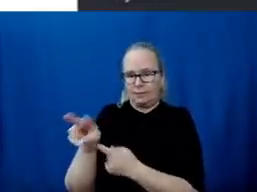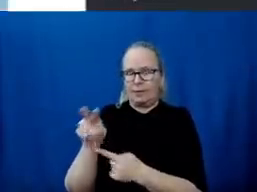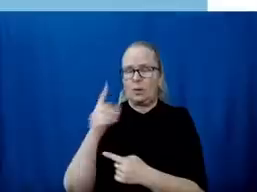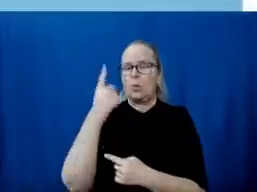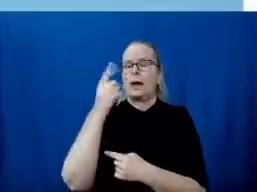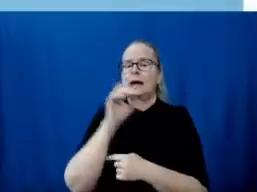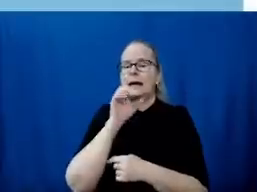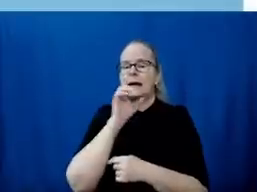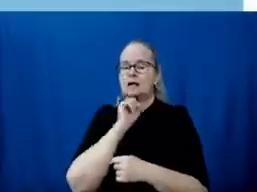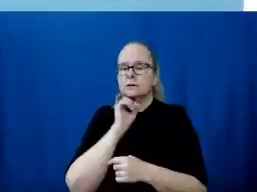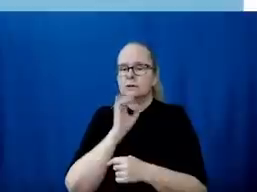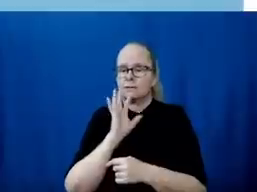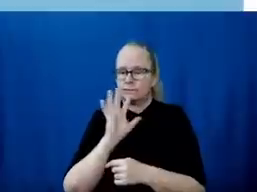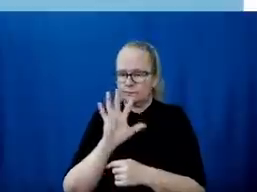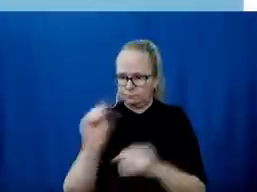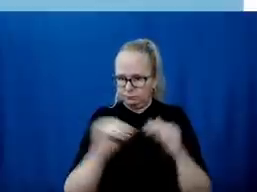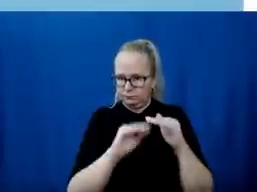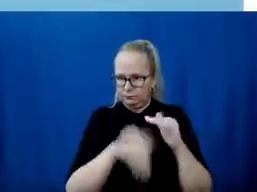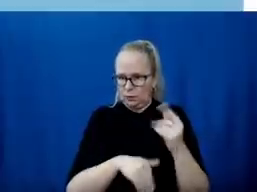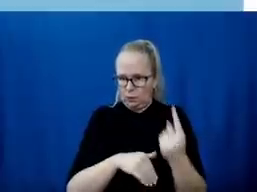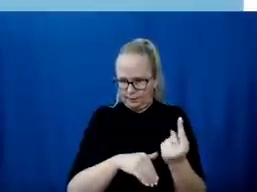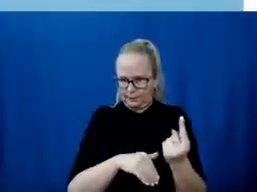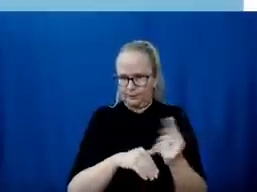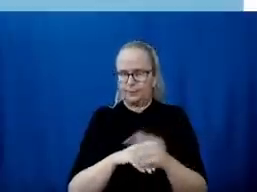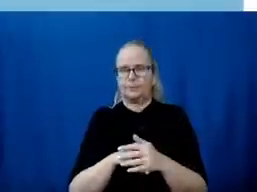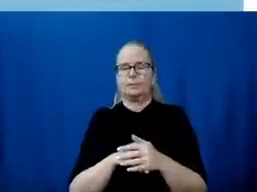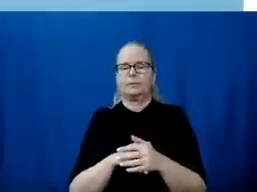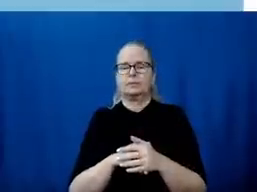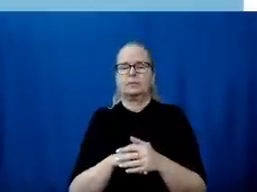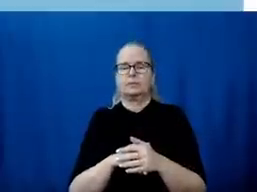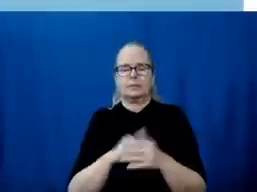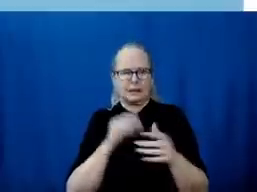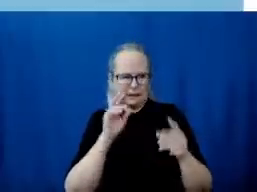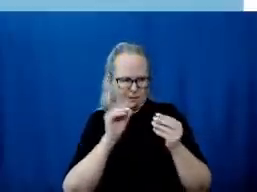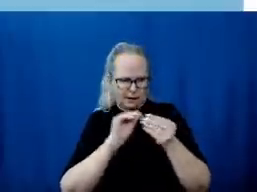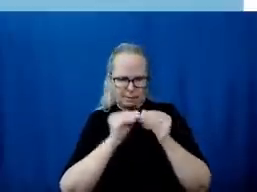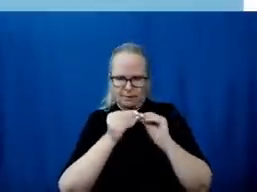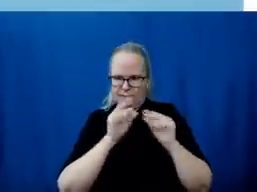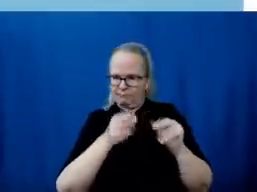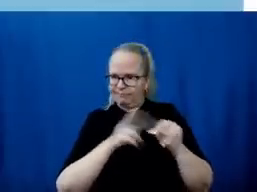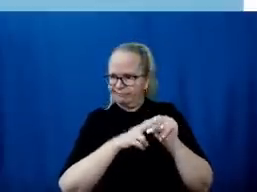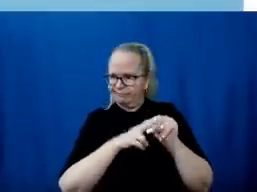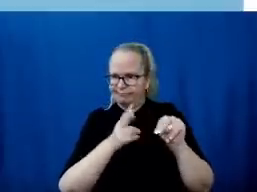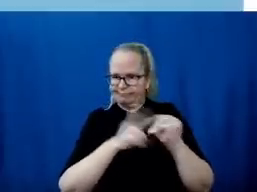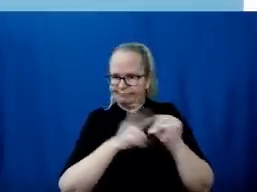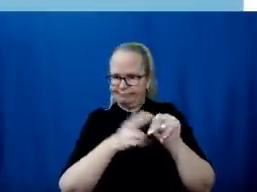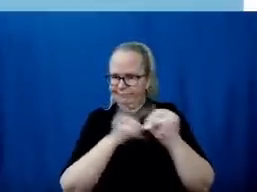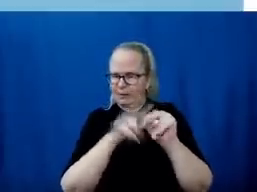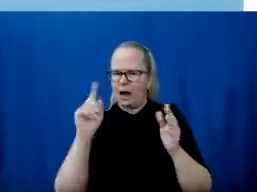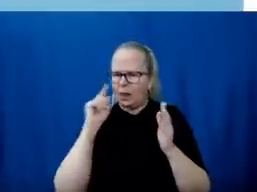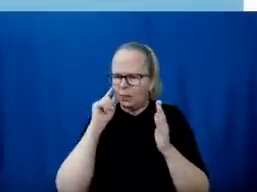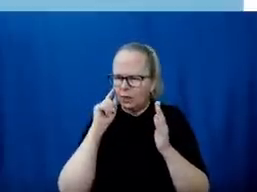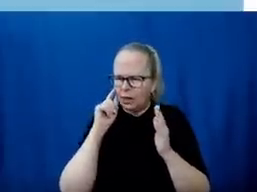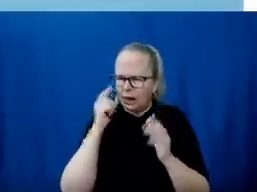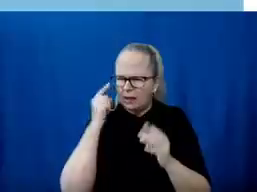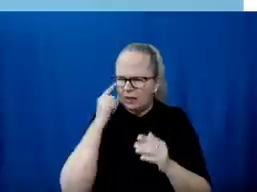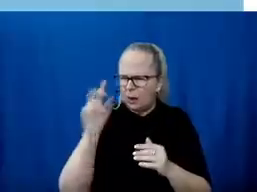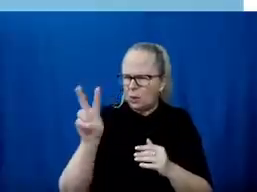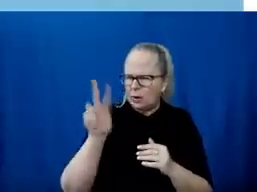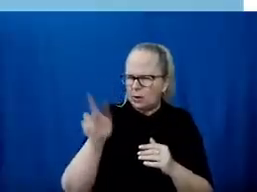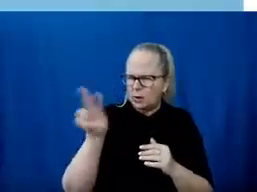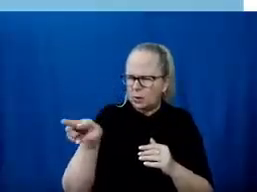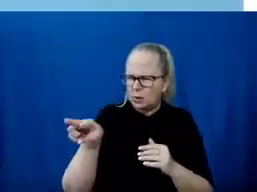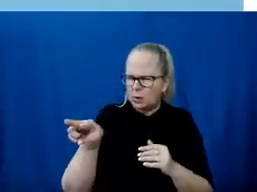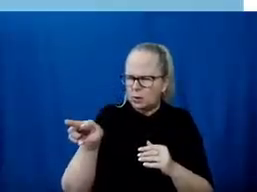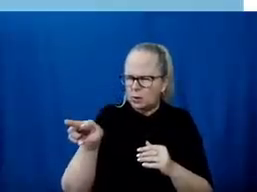and one under the age of 50. This has been going up and up and up. I think 22 reported in a